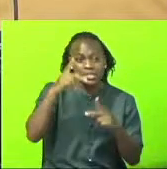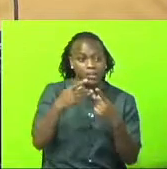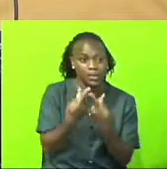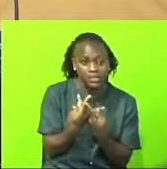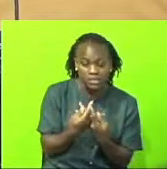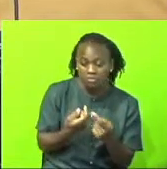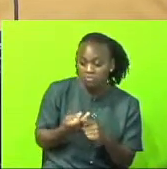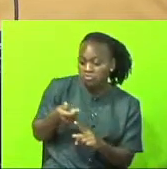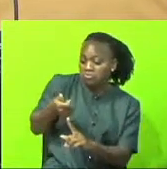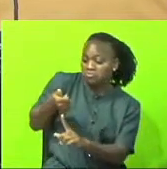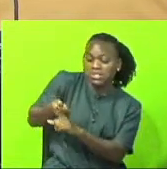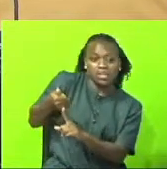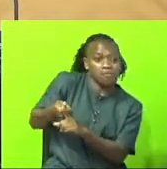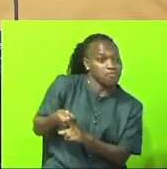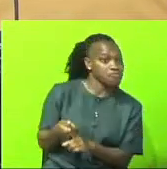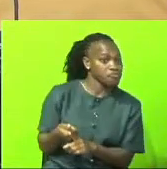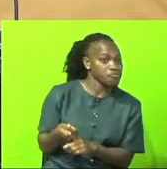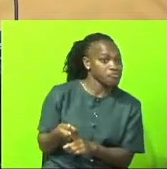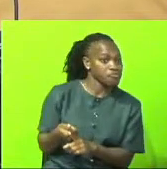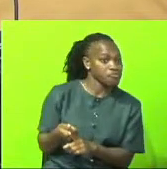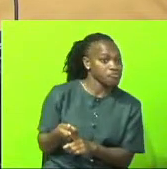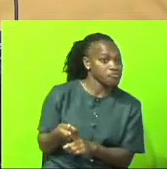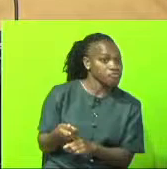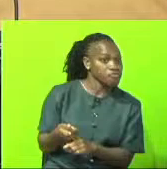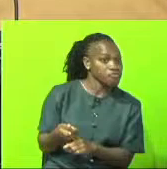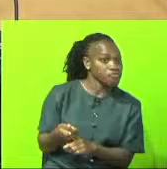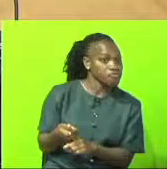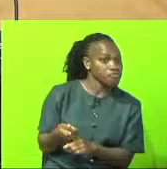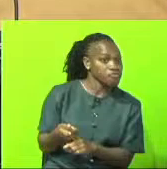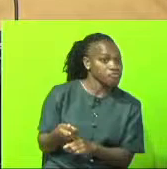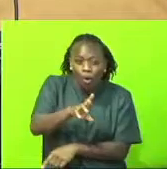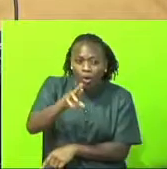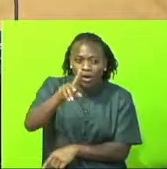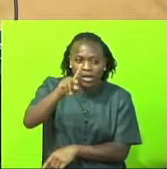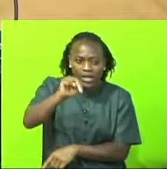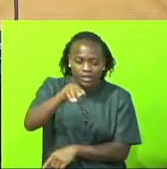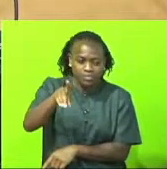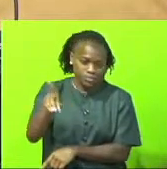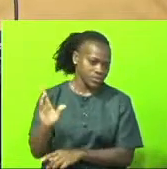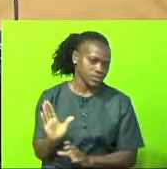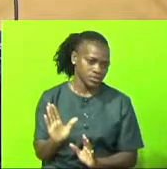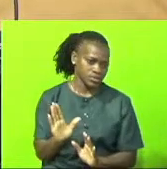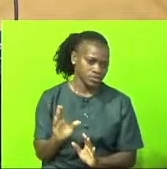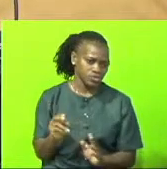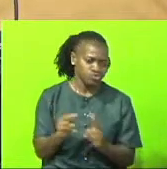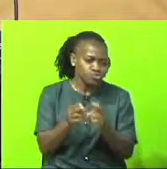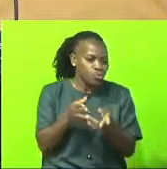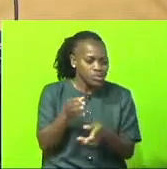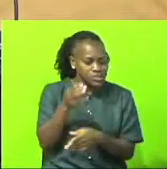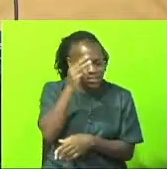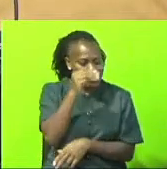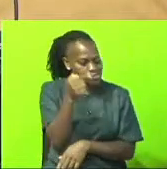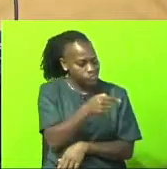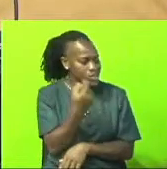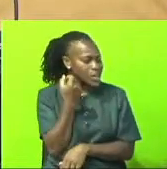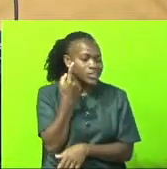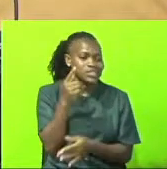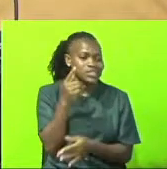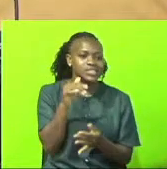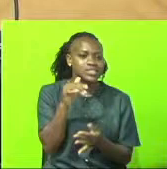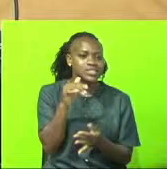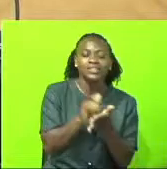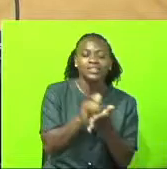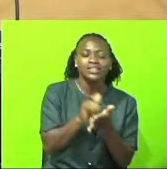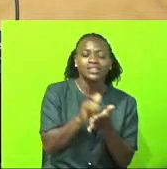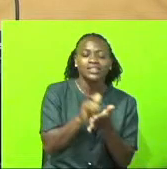party or our political party. So I just want him to understand that that argument